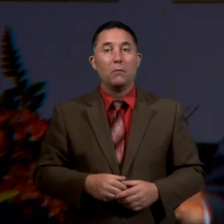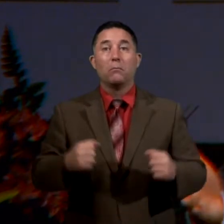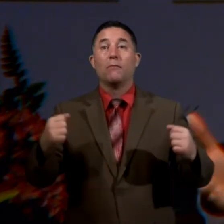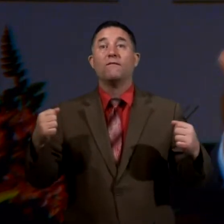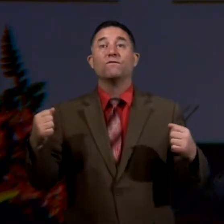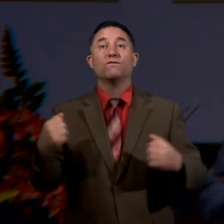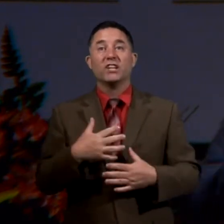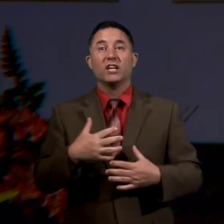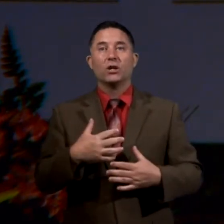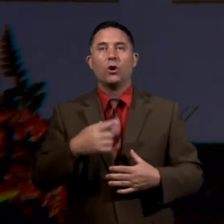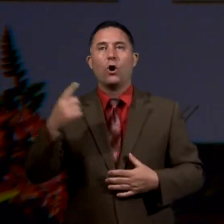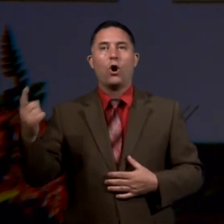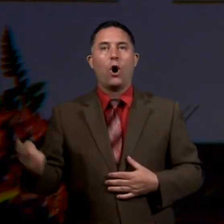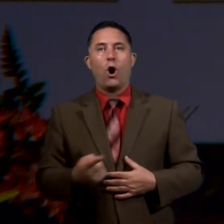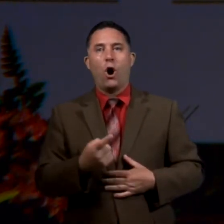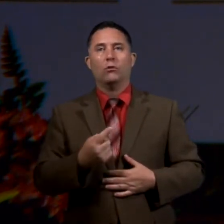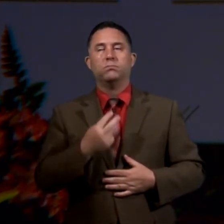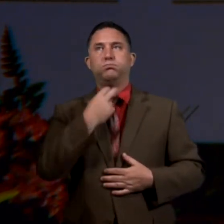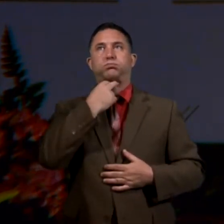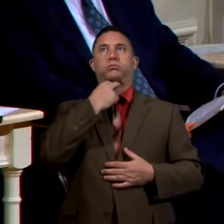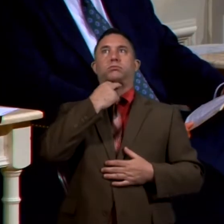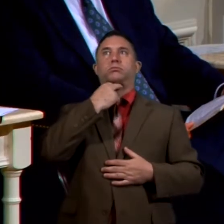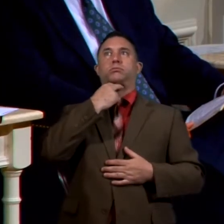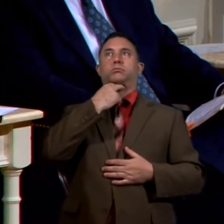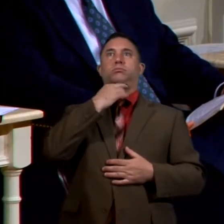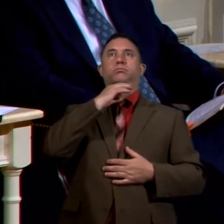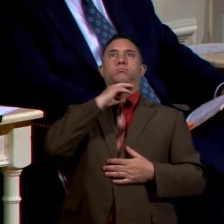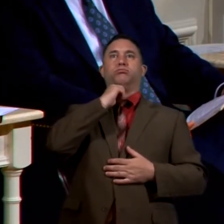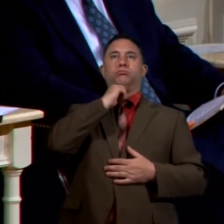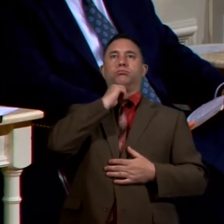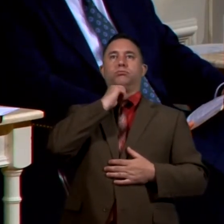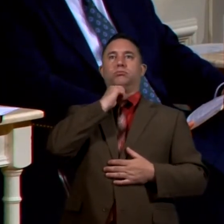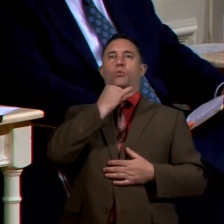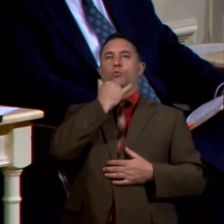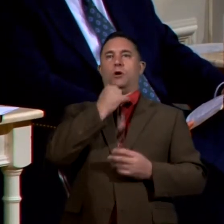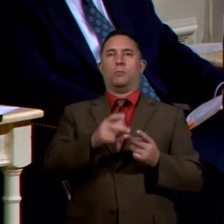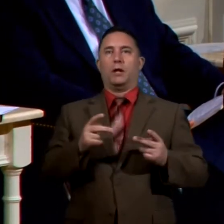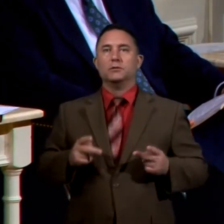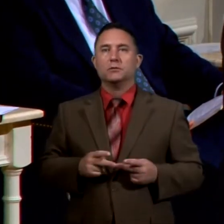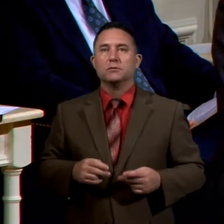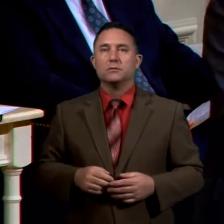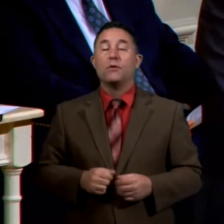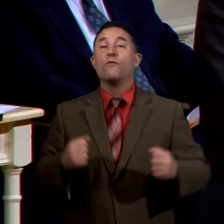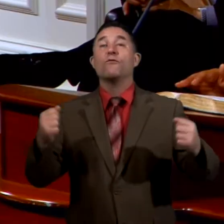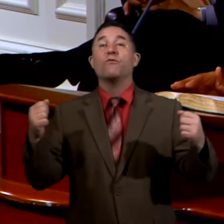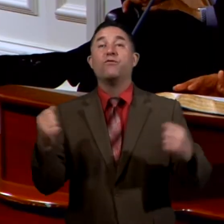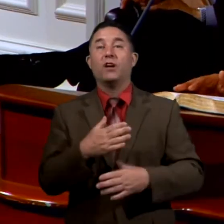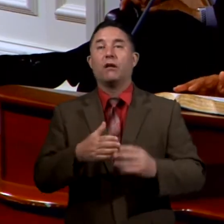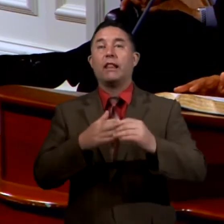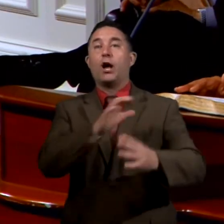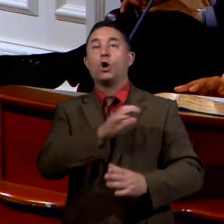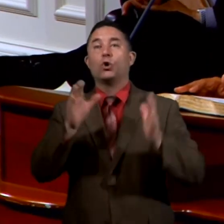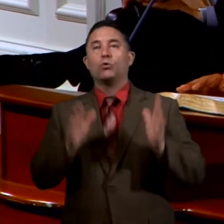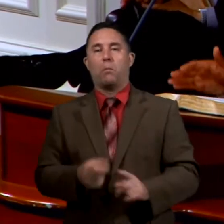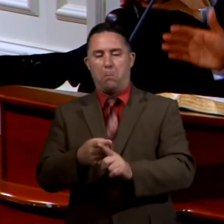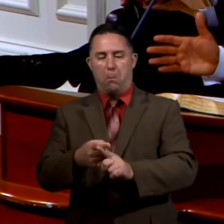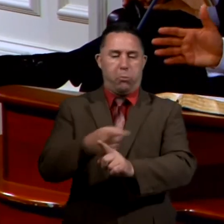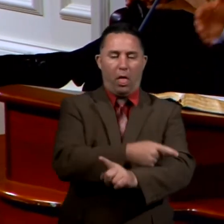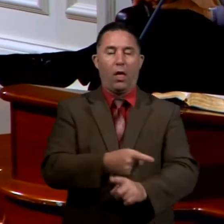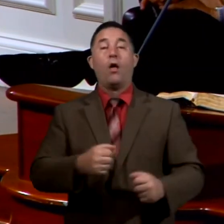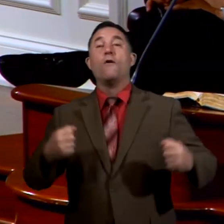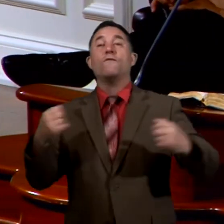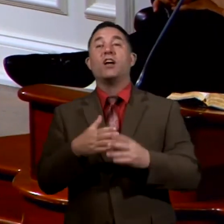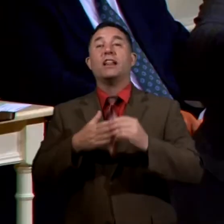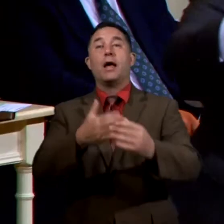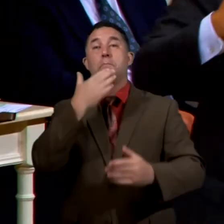fear will always place us where we never want to be. Fear has led Christians astray. Fear